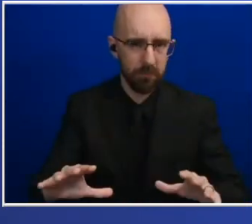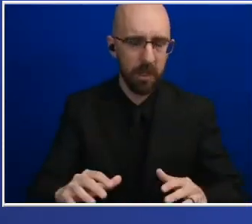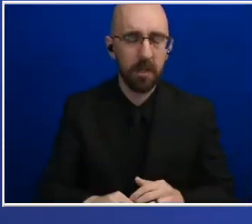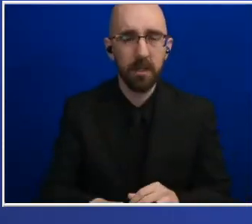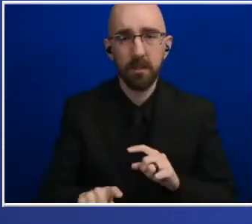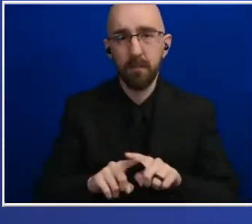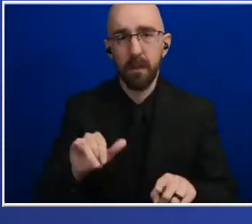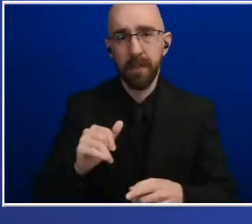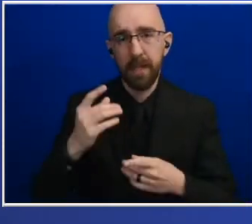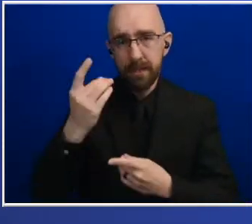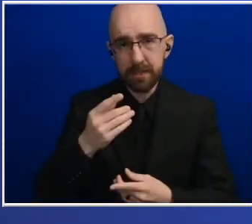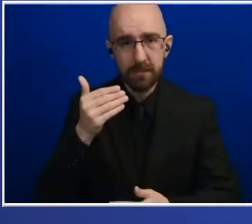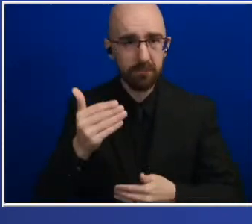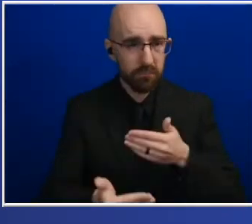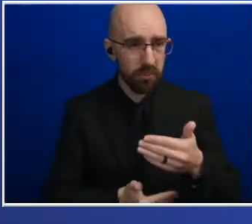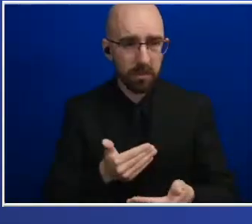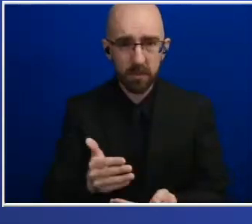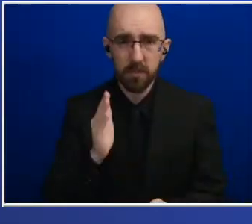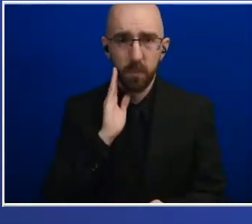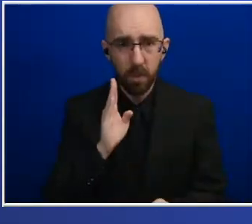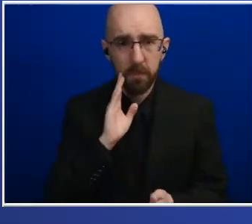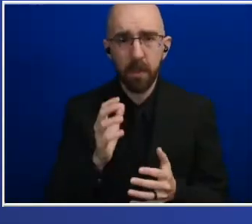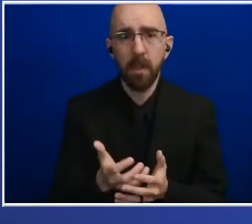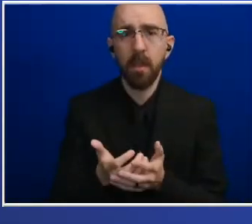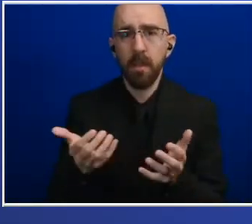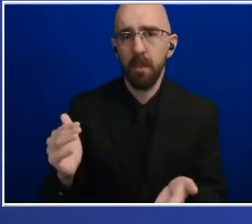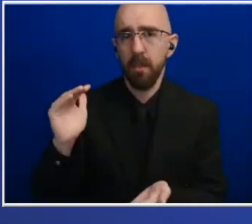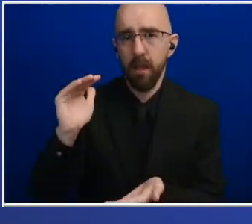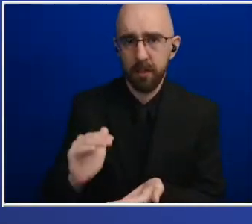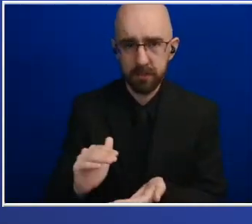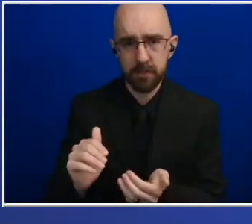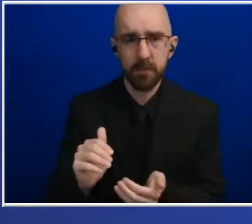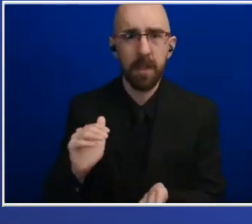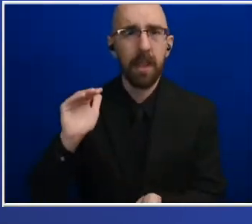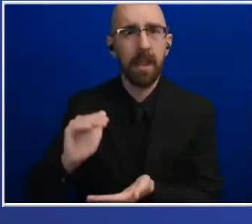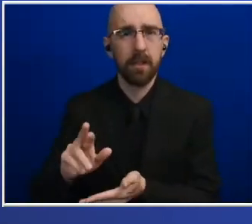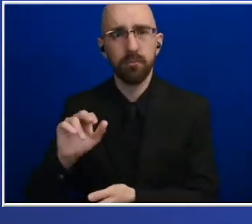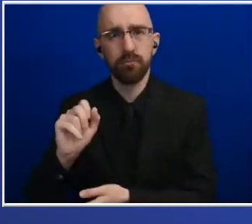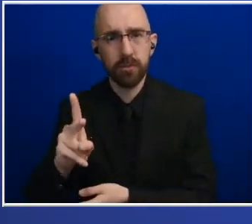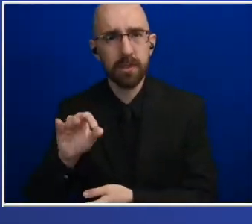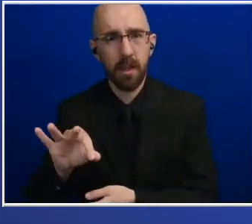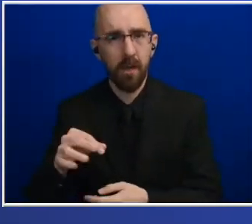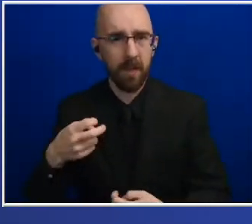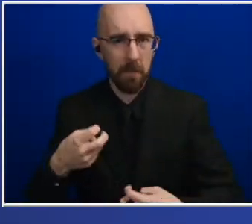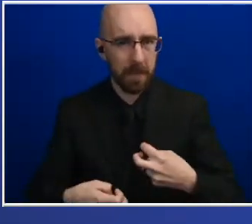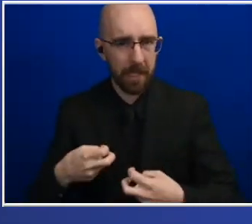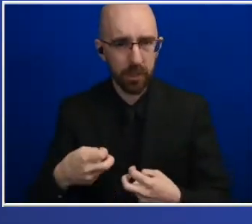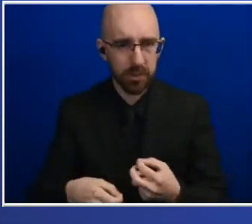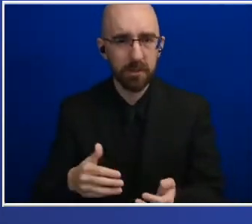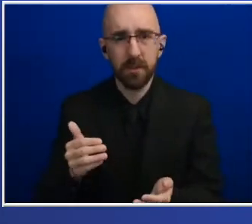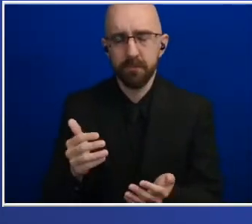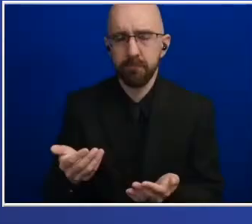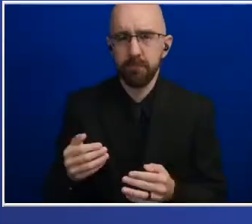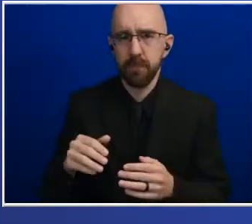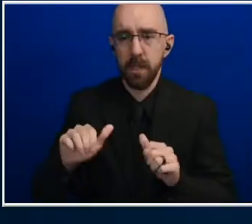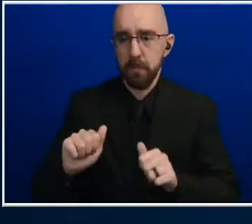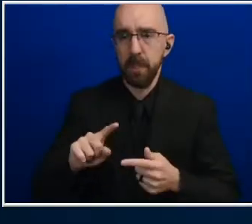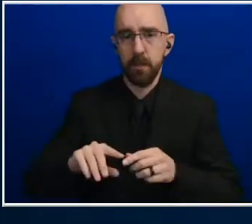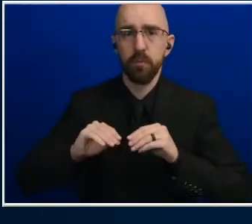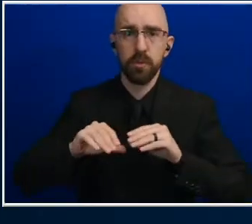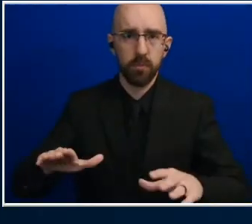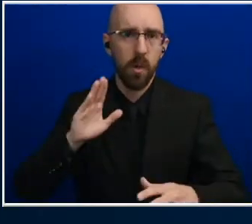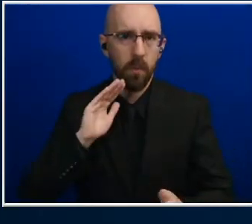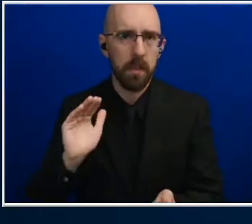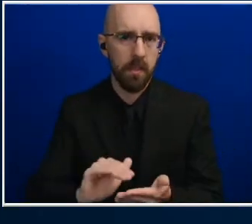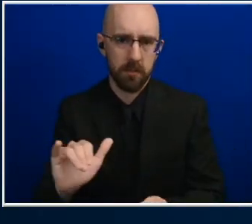process is going to be much less, with much less risk of complications, and of course the ability to spread it's going to be less as well. All right,